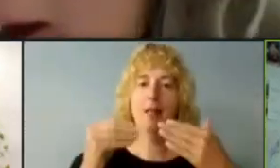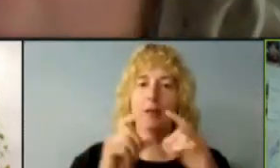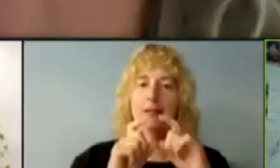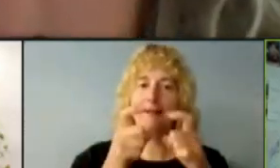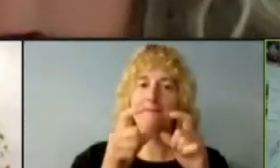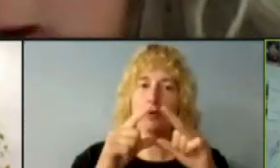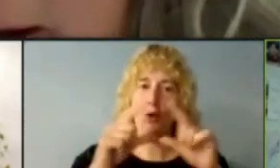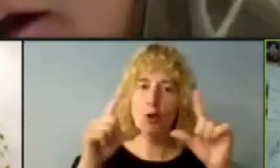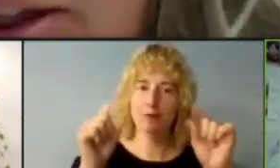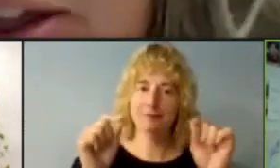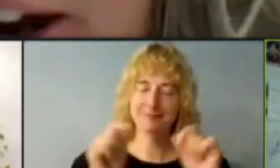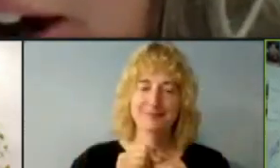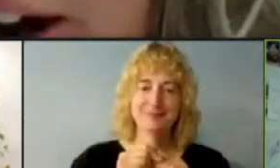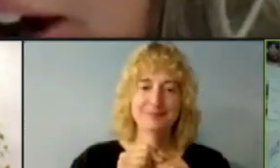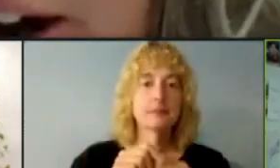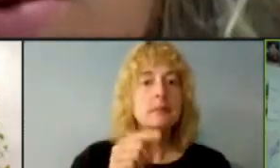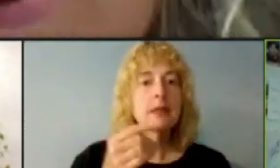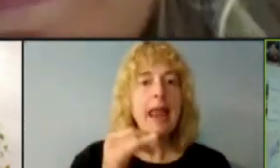Denise,